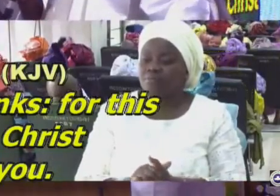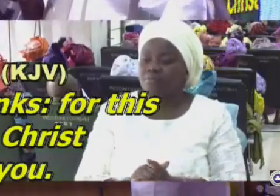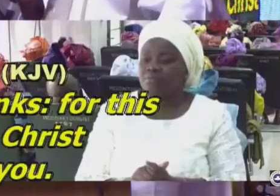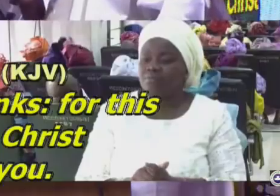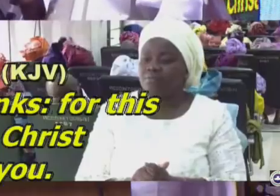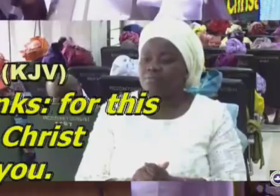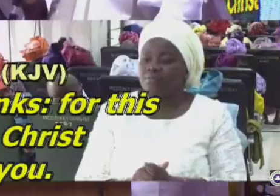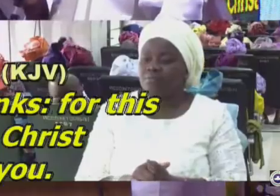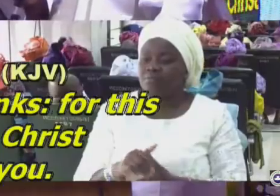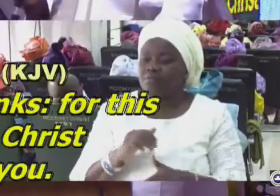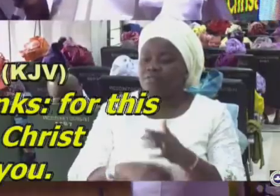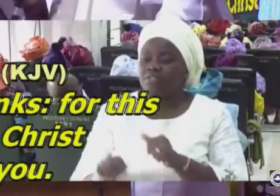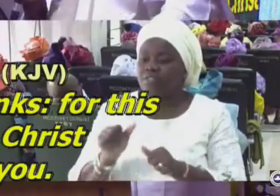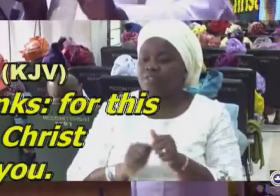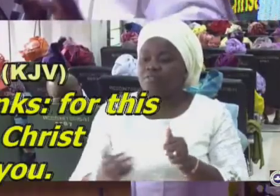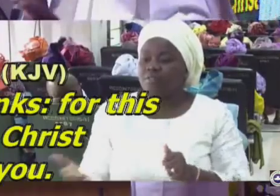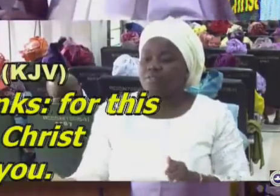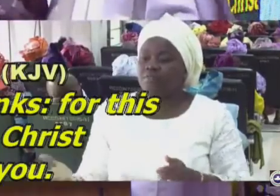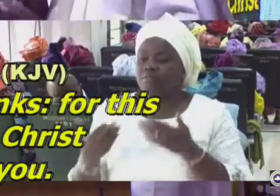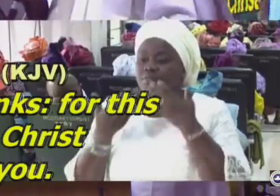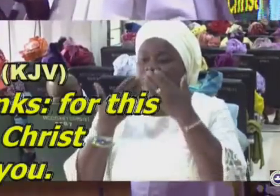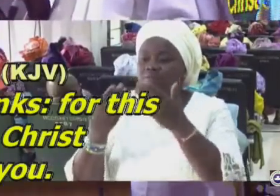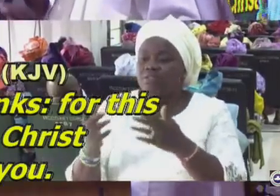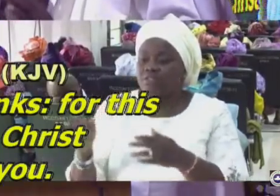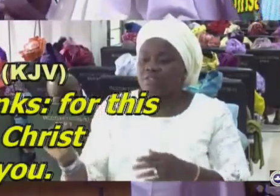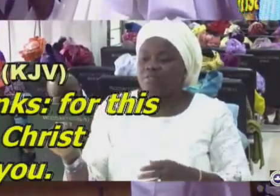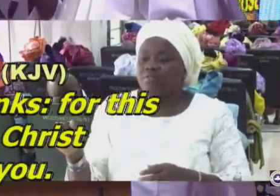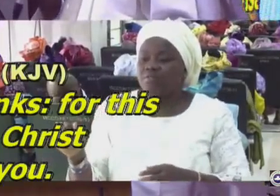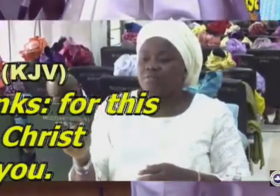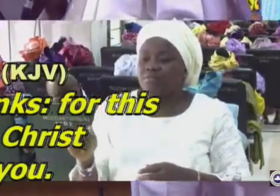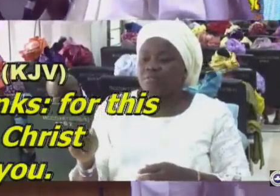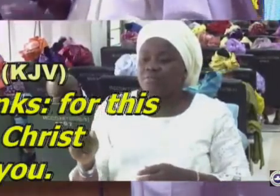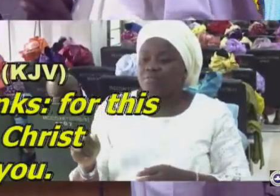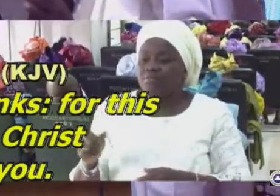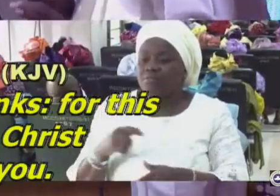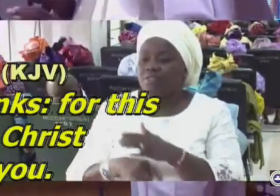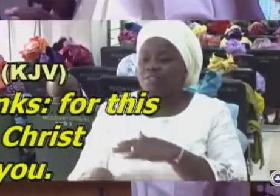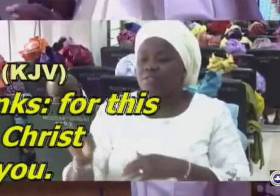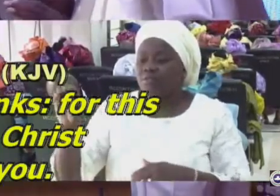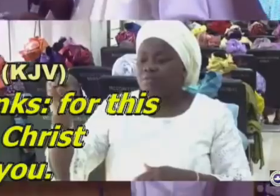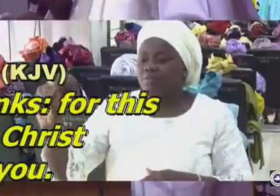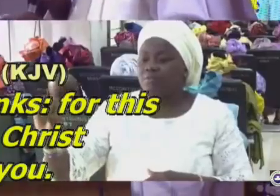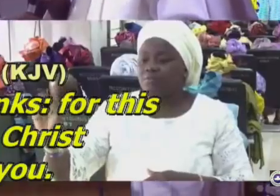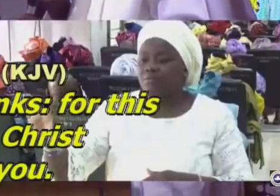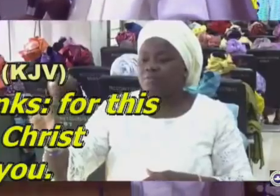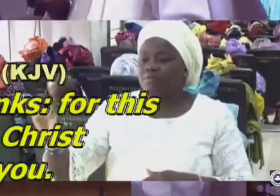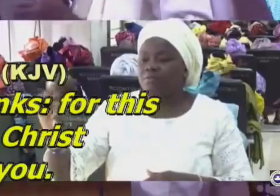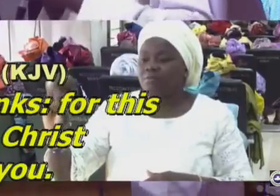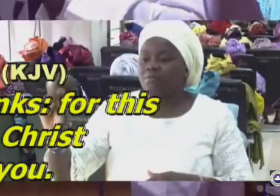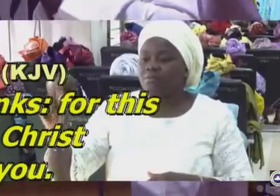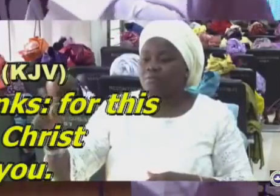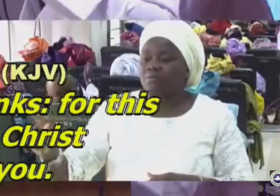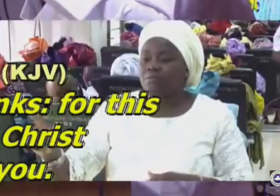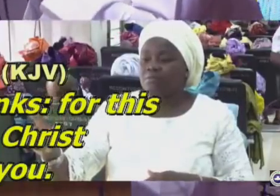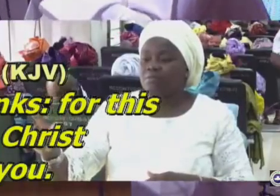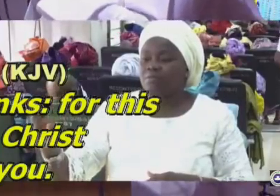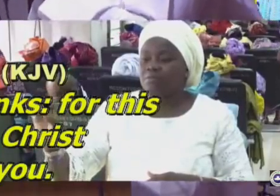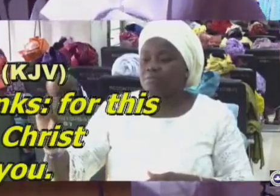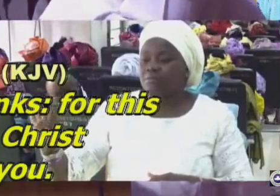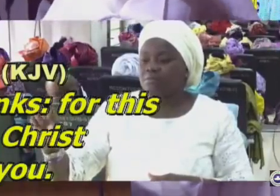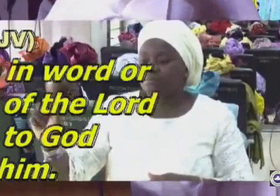thanks. In Colossians chapter 3, verse 17, Colossians 3, verse 17, he said, whatsoever you